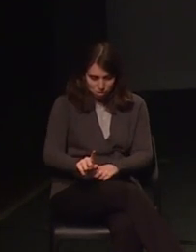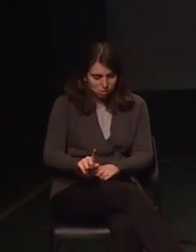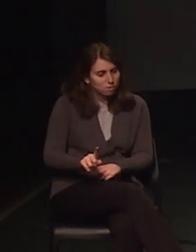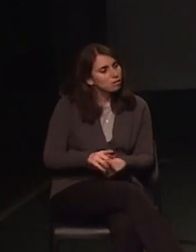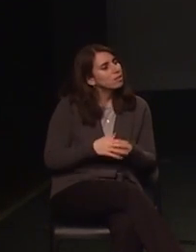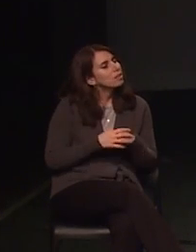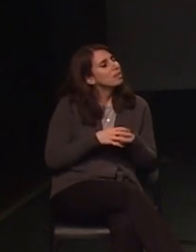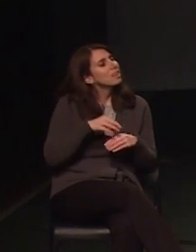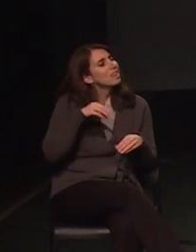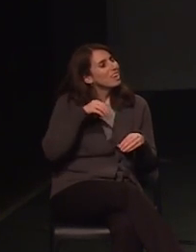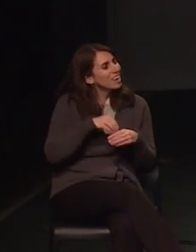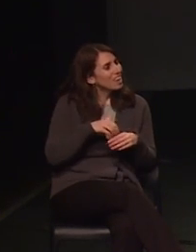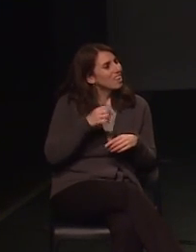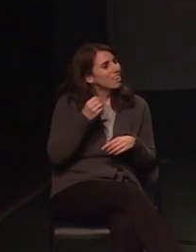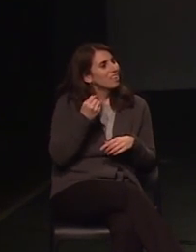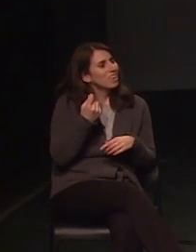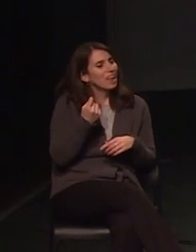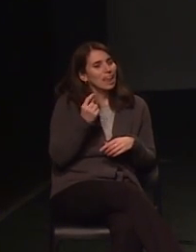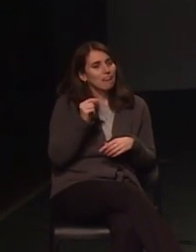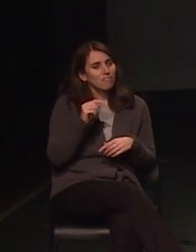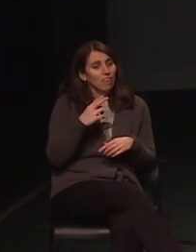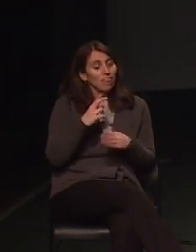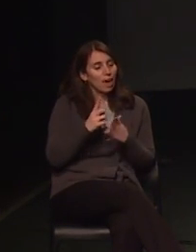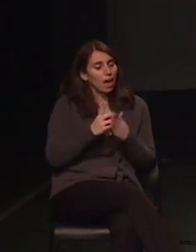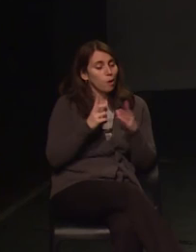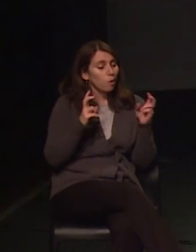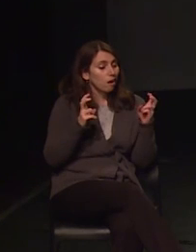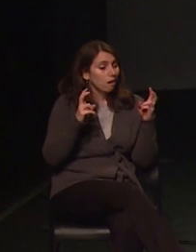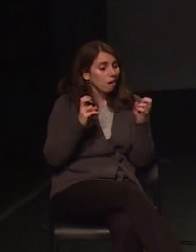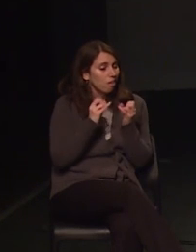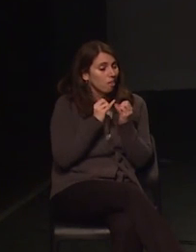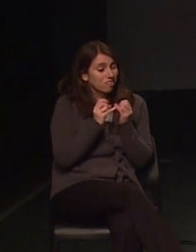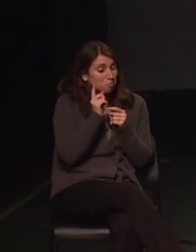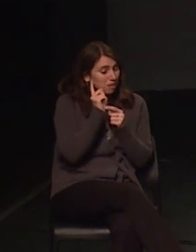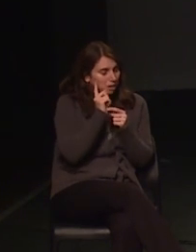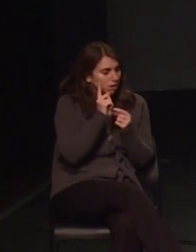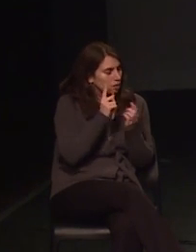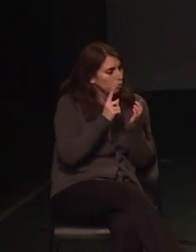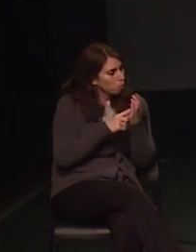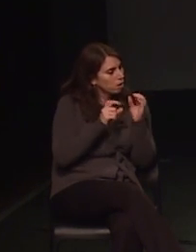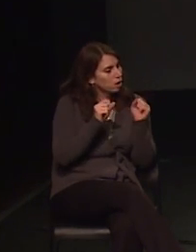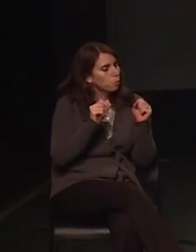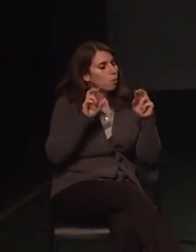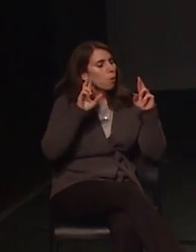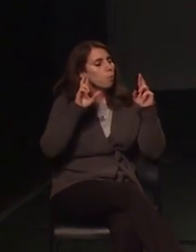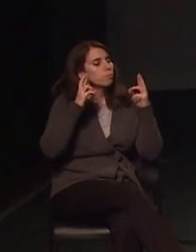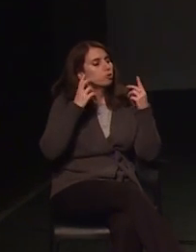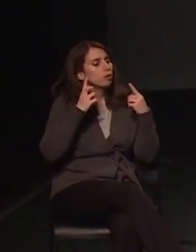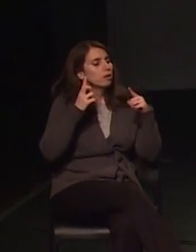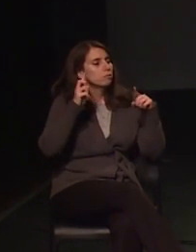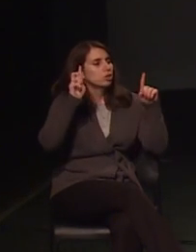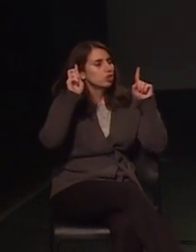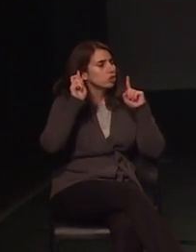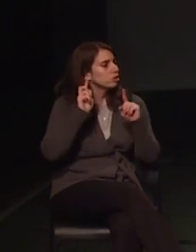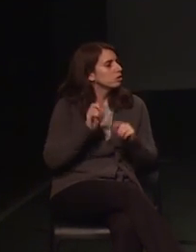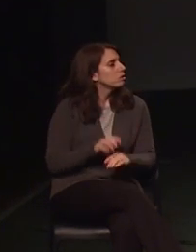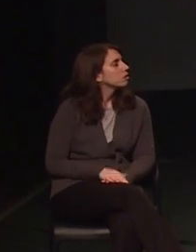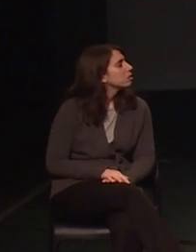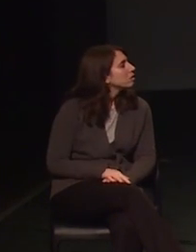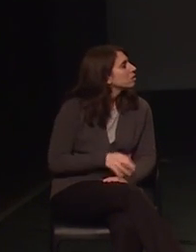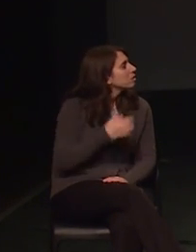in the 11th hour, what can we really hope to accomplish? So one of you.